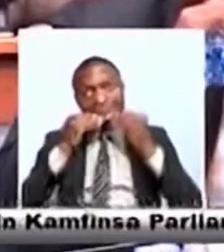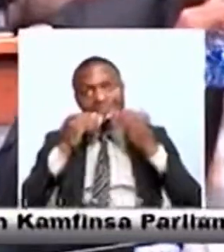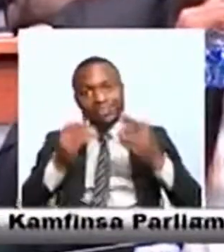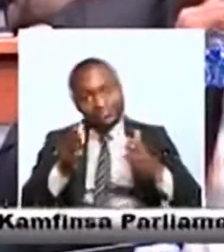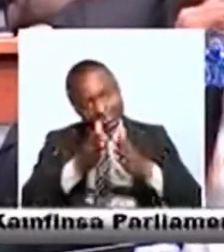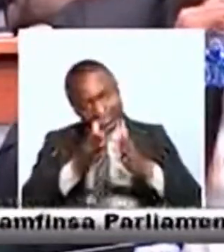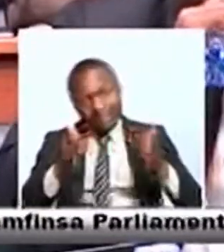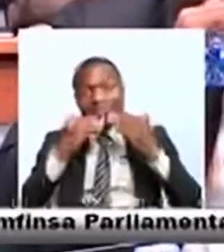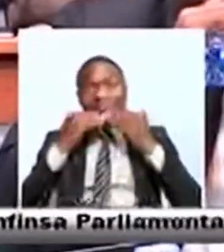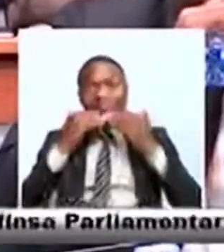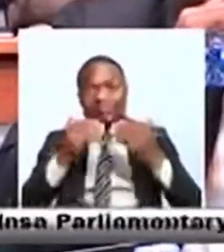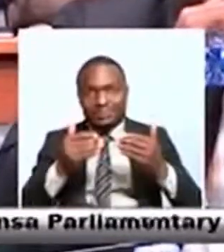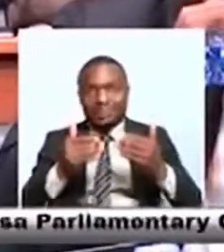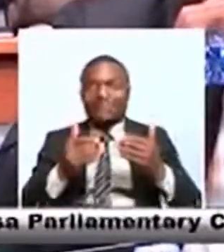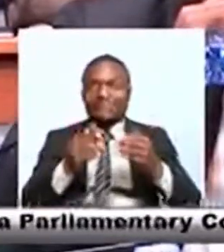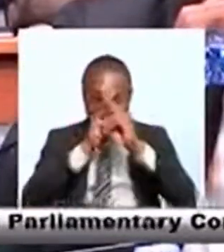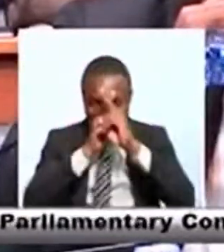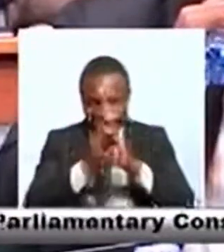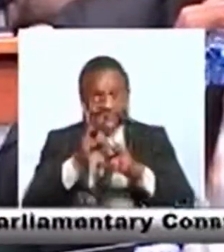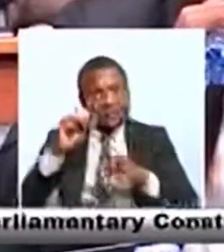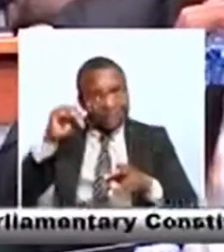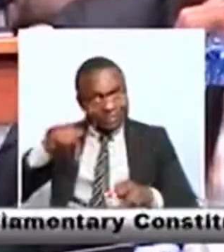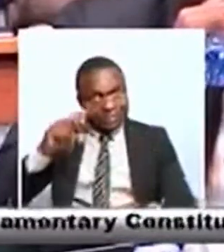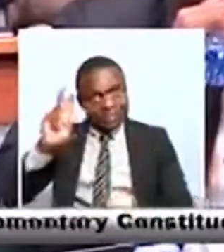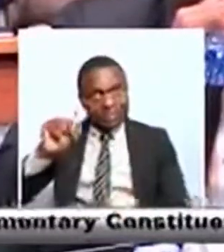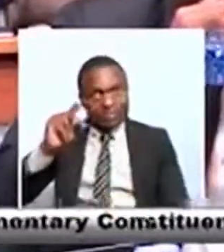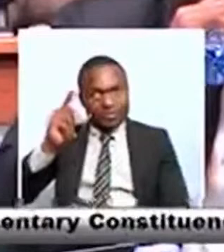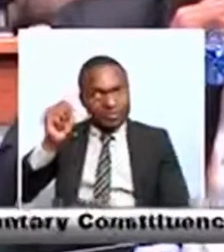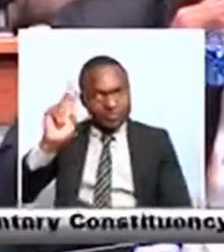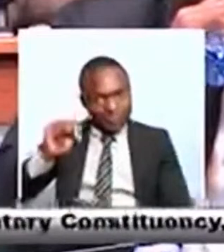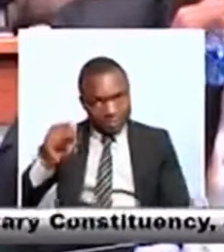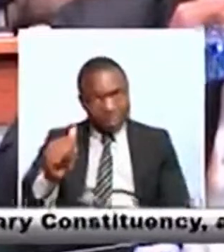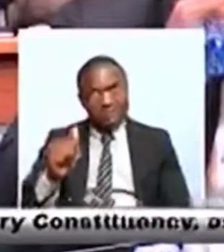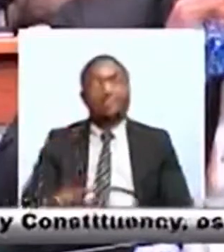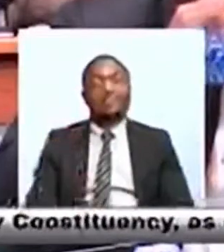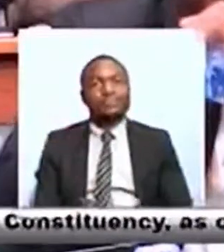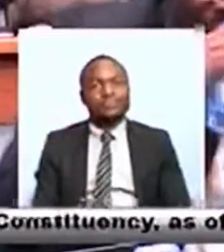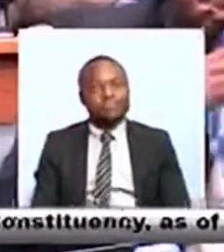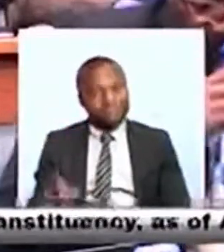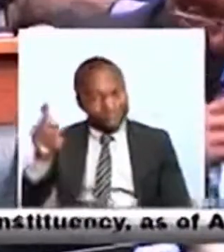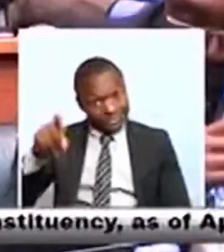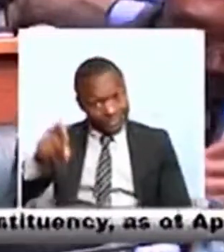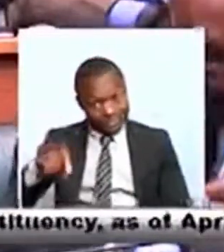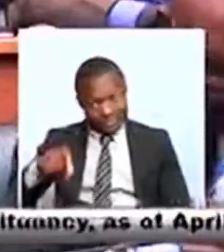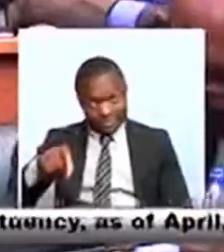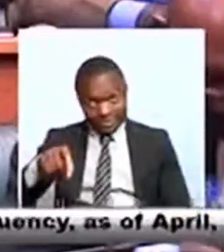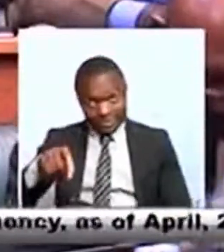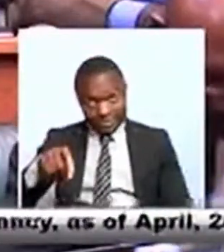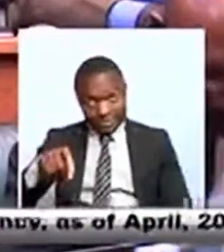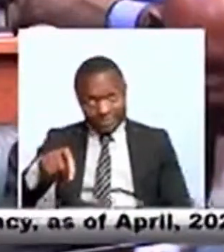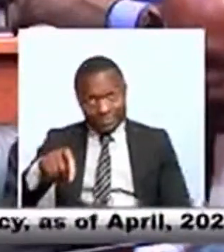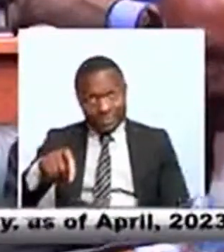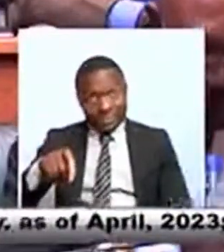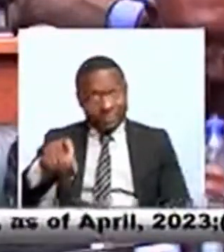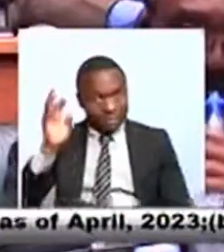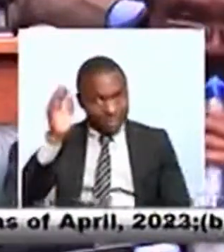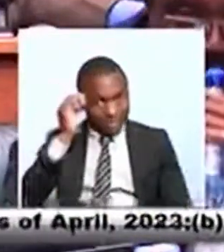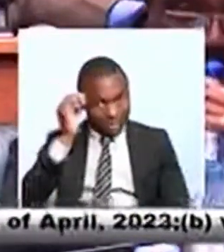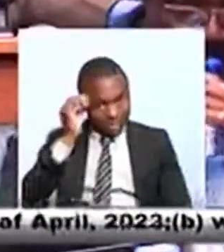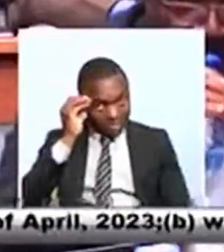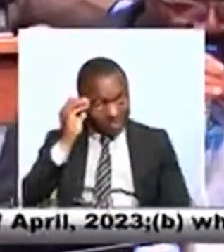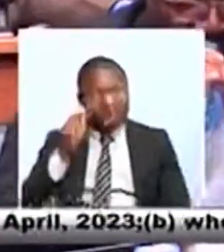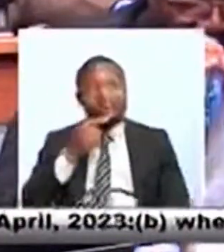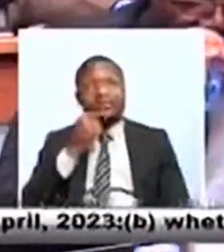much, and I thank you, Honorable Member of Parliament from Ghana. We need to take stock. You are saying